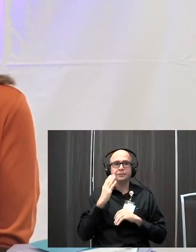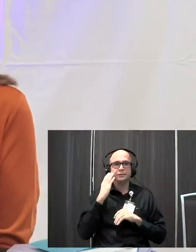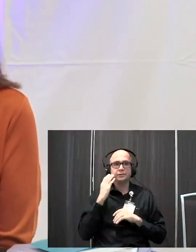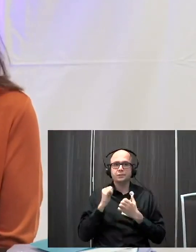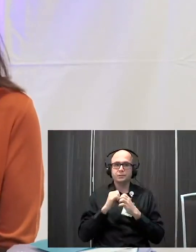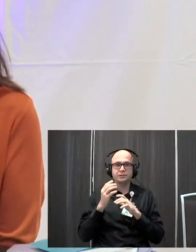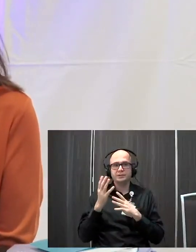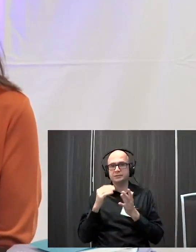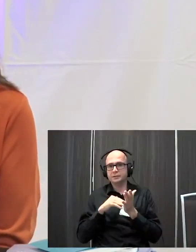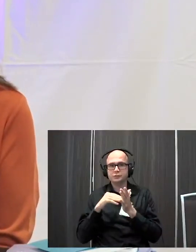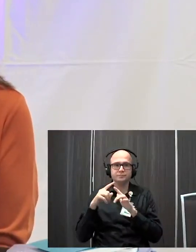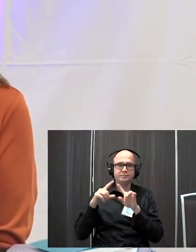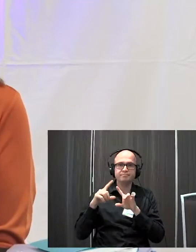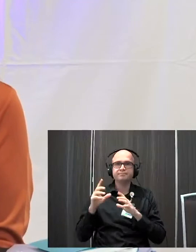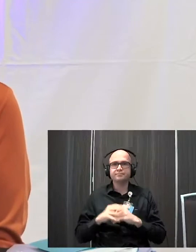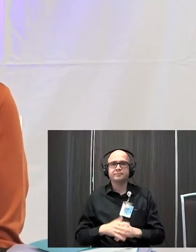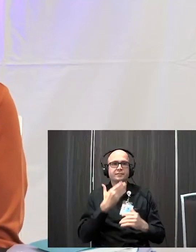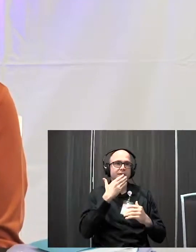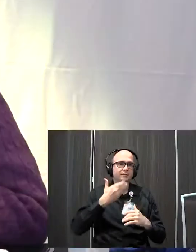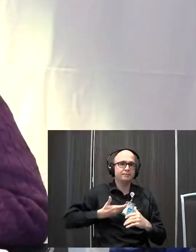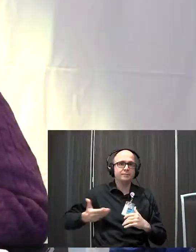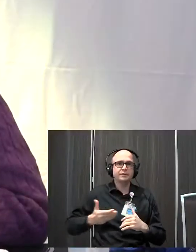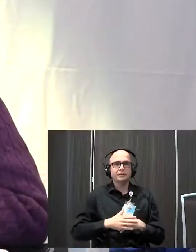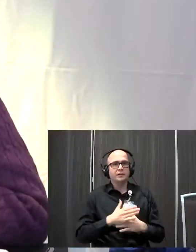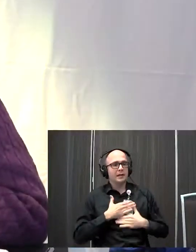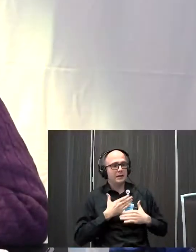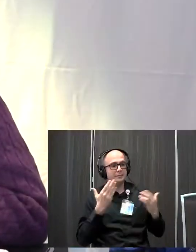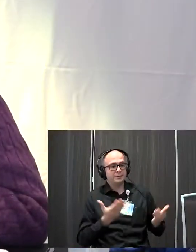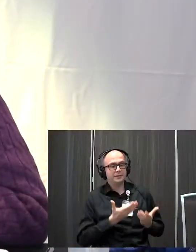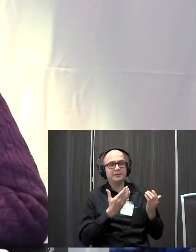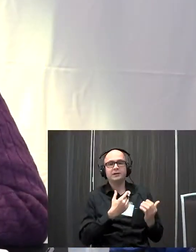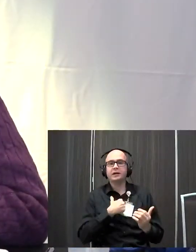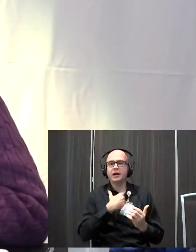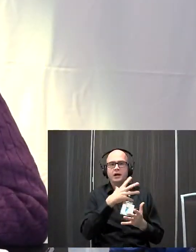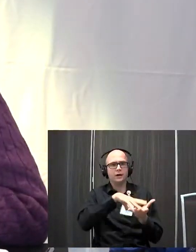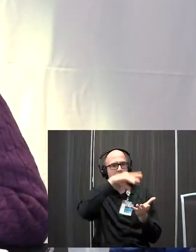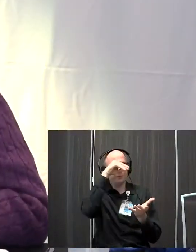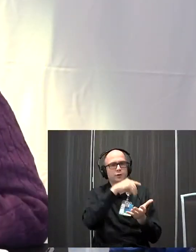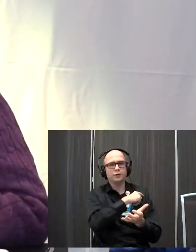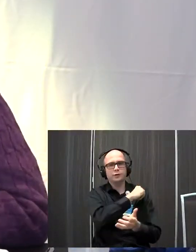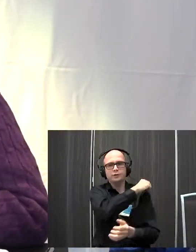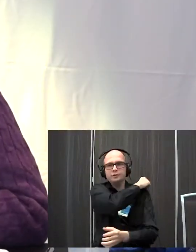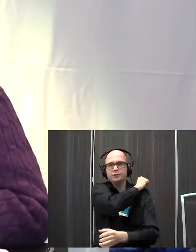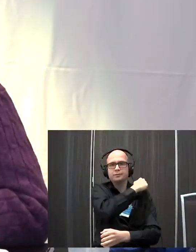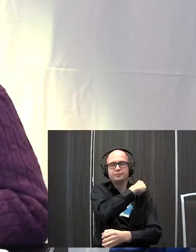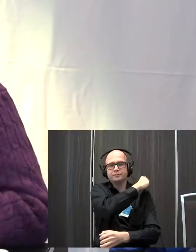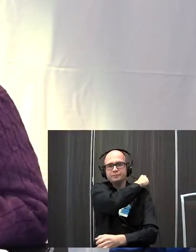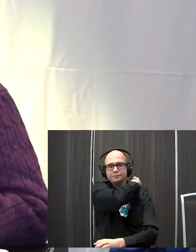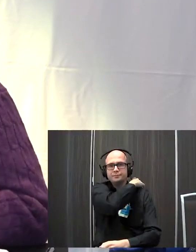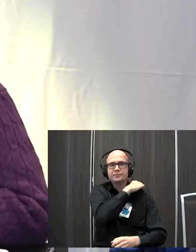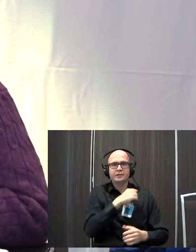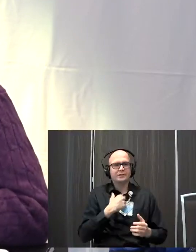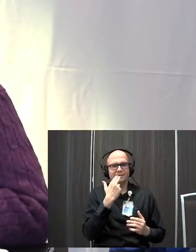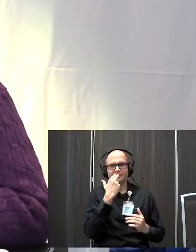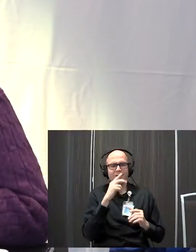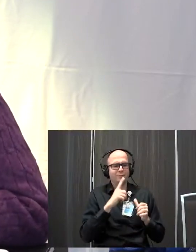intervention. So thank you for having me. Oh, we're really glad you're here. And I just say that I've learned as much from Mrs. Herrick. I feel funny calling you